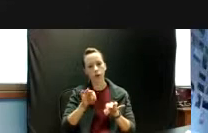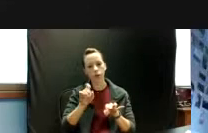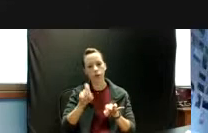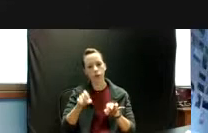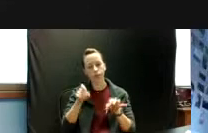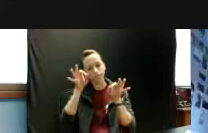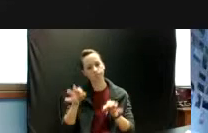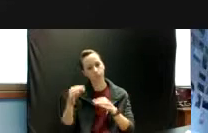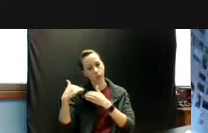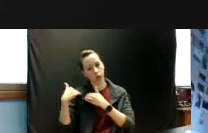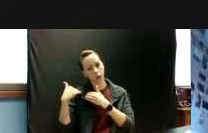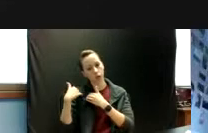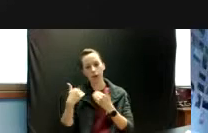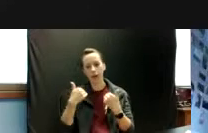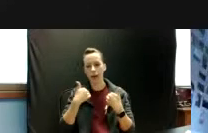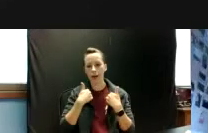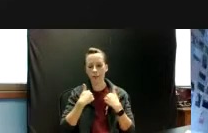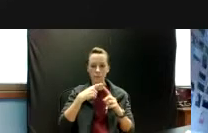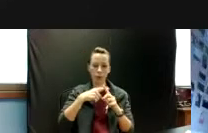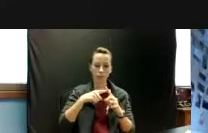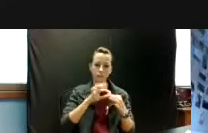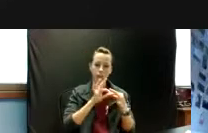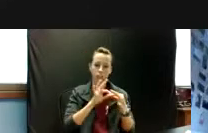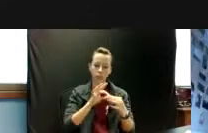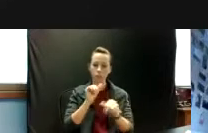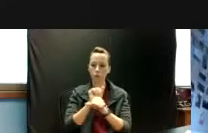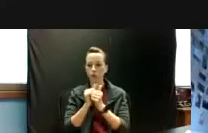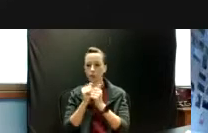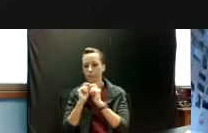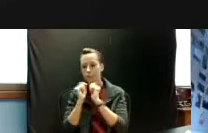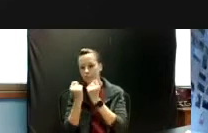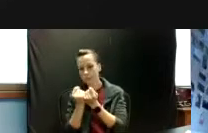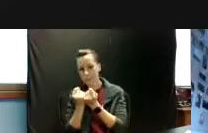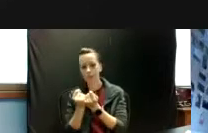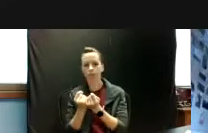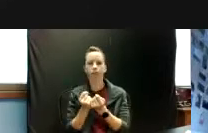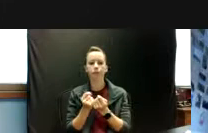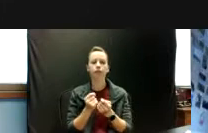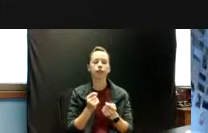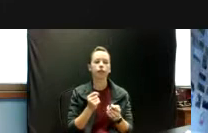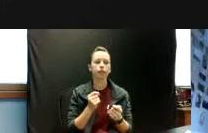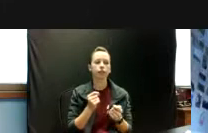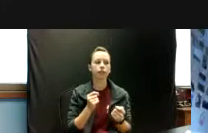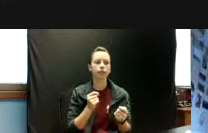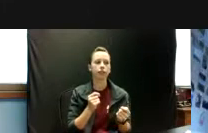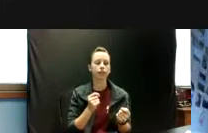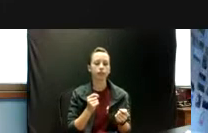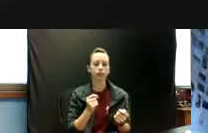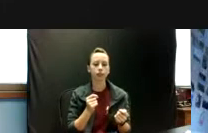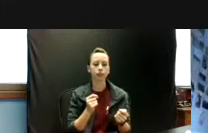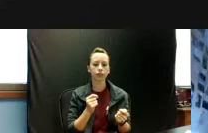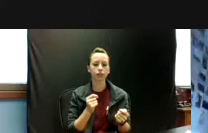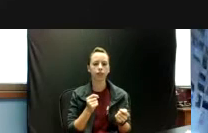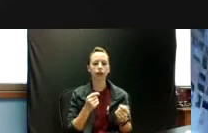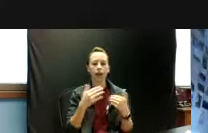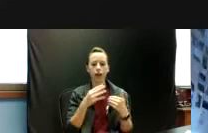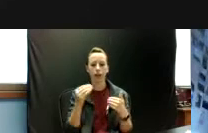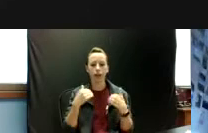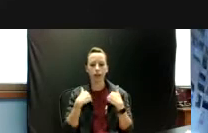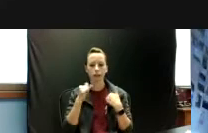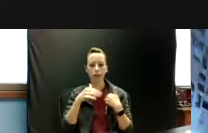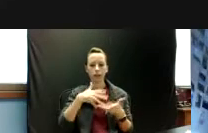relationship skills, so be able to form positive relationships, work in teams, deal effectively with conflict, and then have that social awareness, which is showing understanding